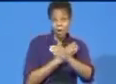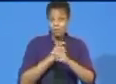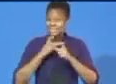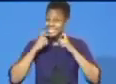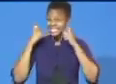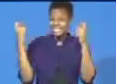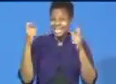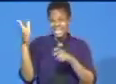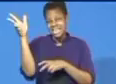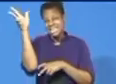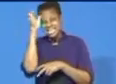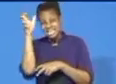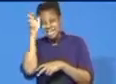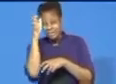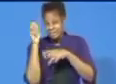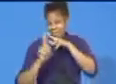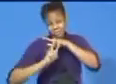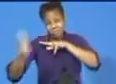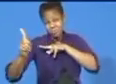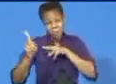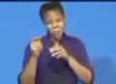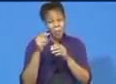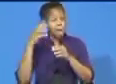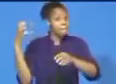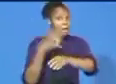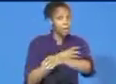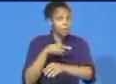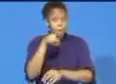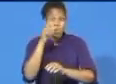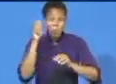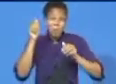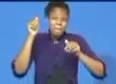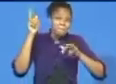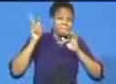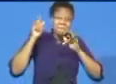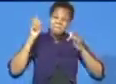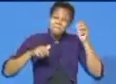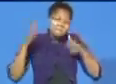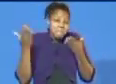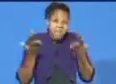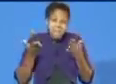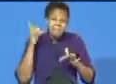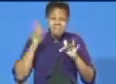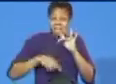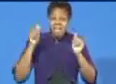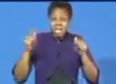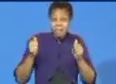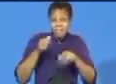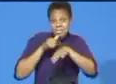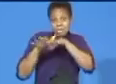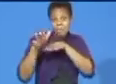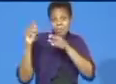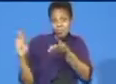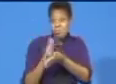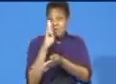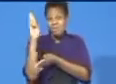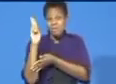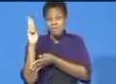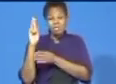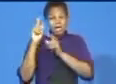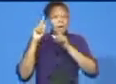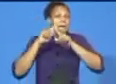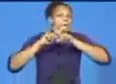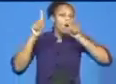and devil-chasing power. You may not be able to send them to a university, but oh, take them on the chariot of